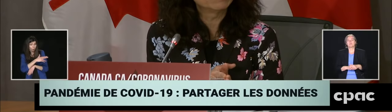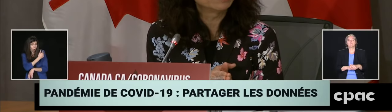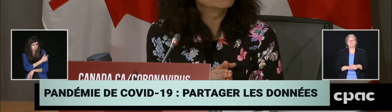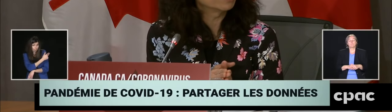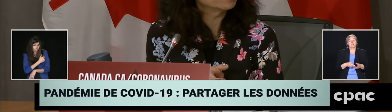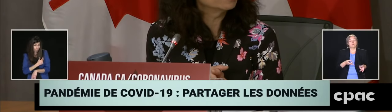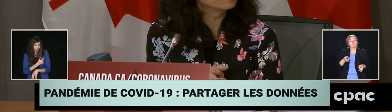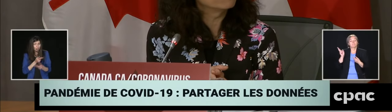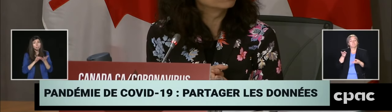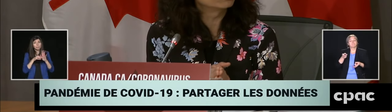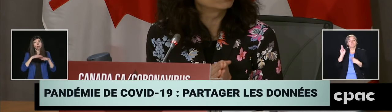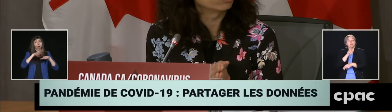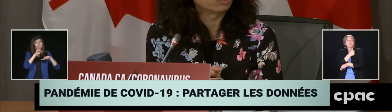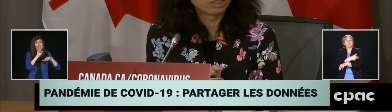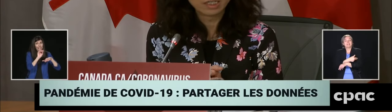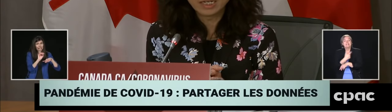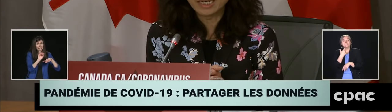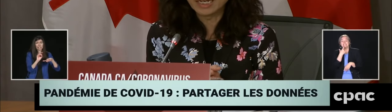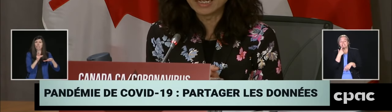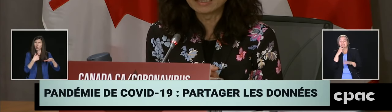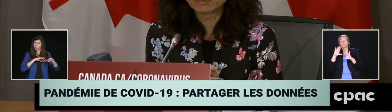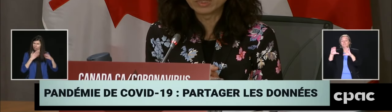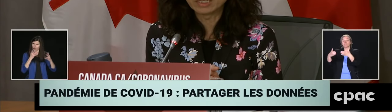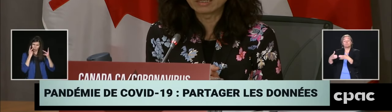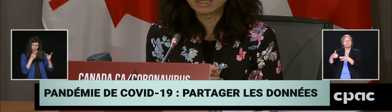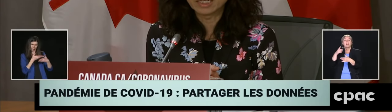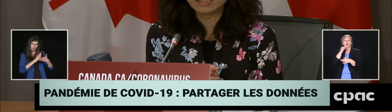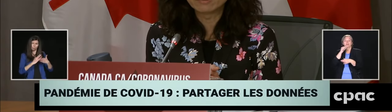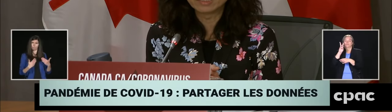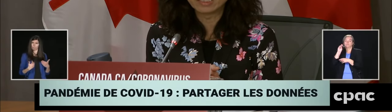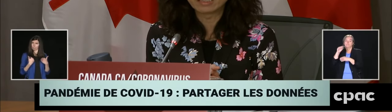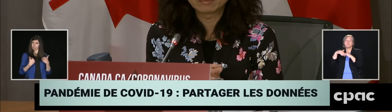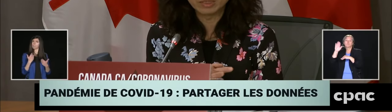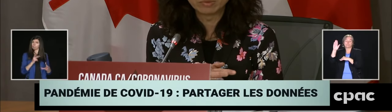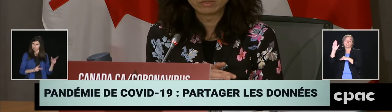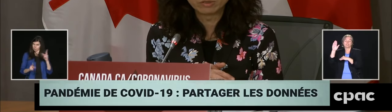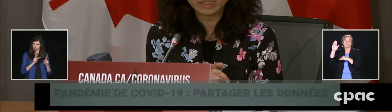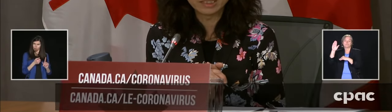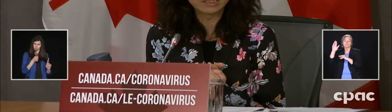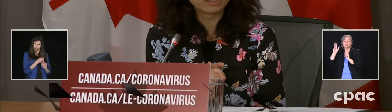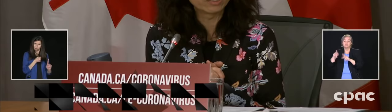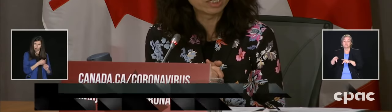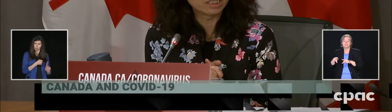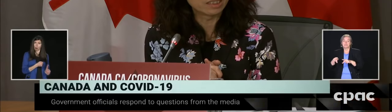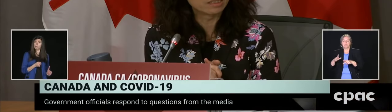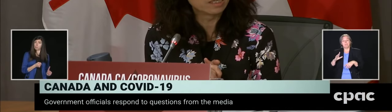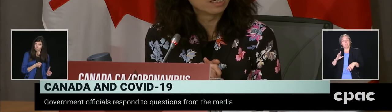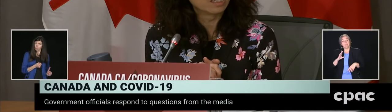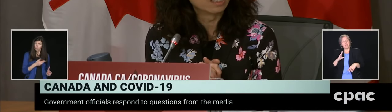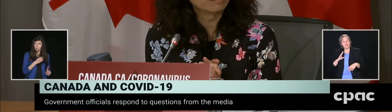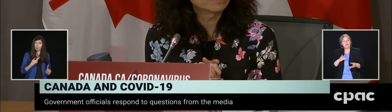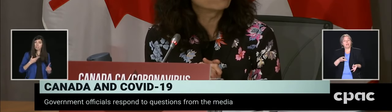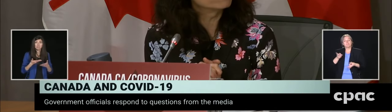age groups being impacted for sure. And with even young people, 20s and the